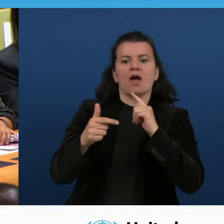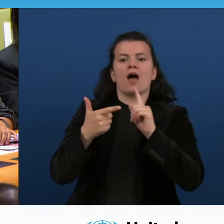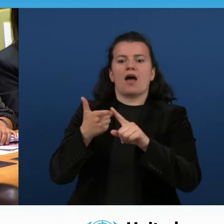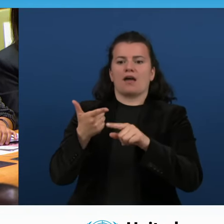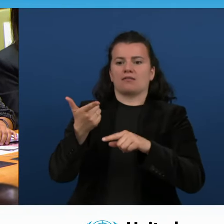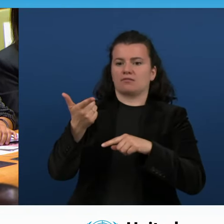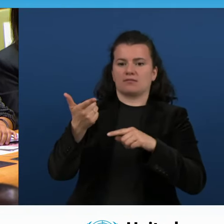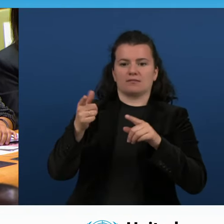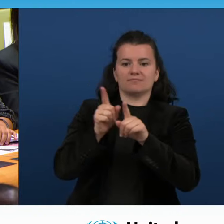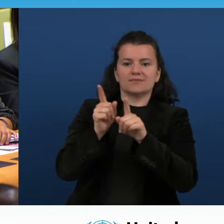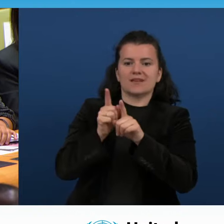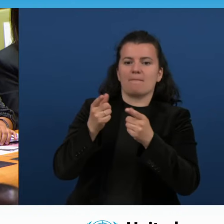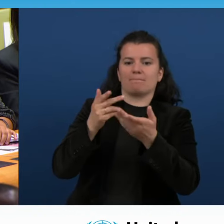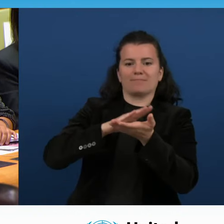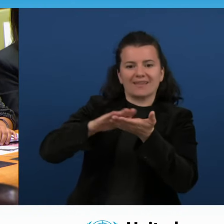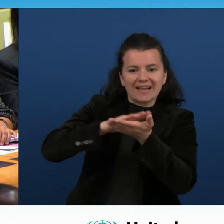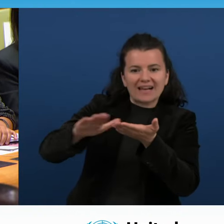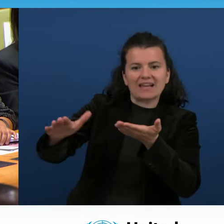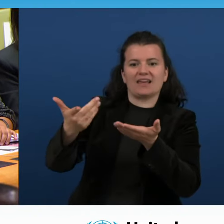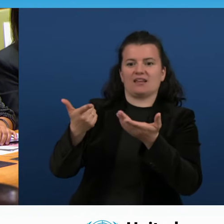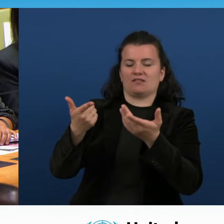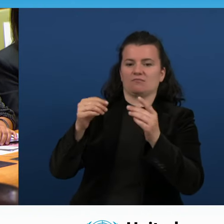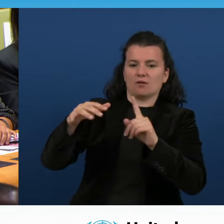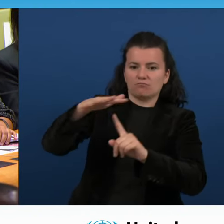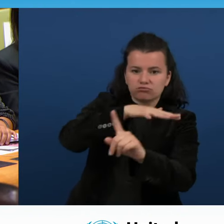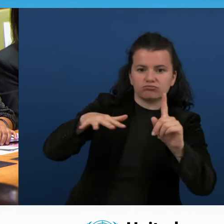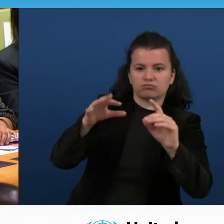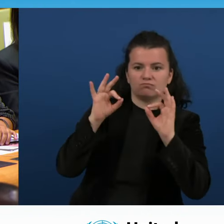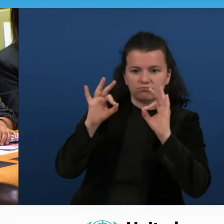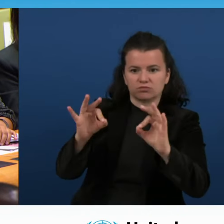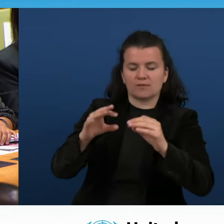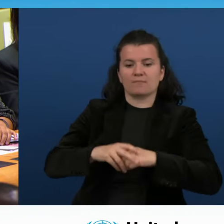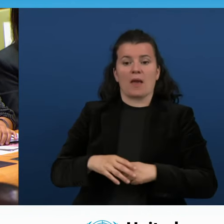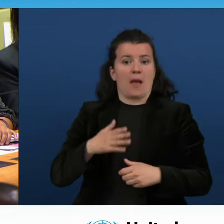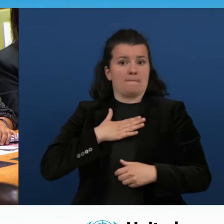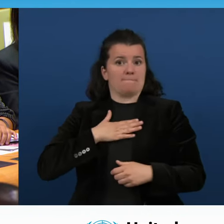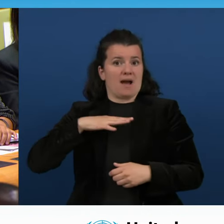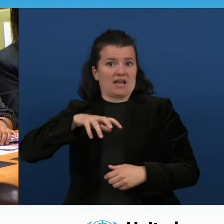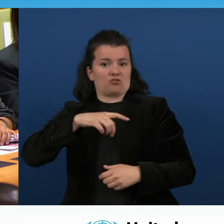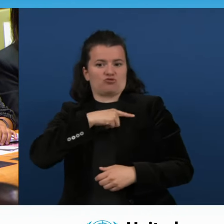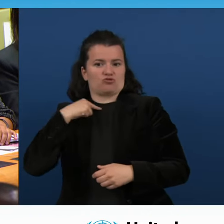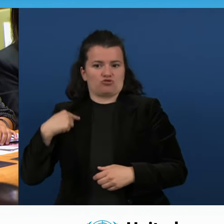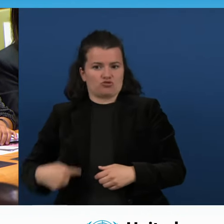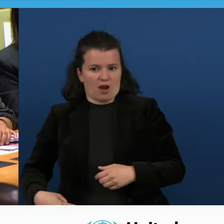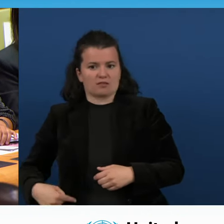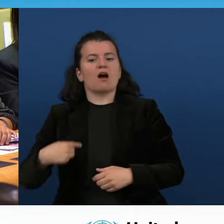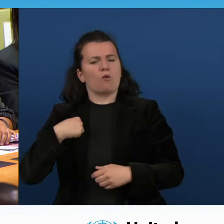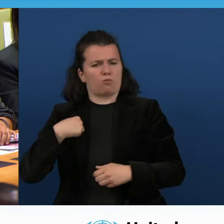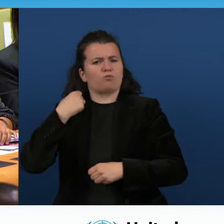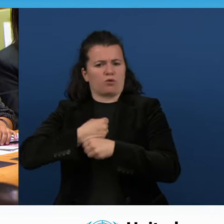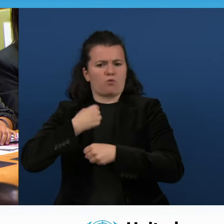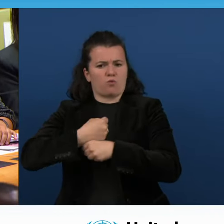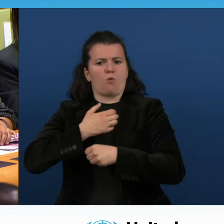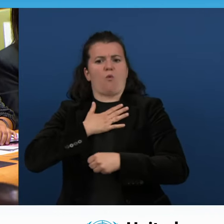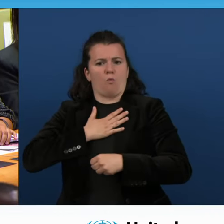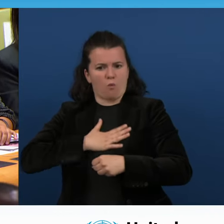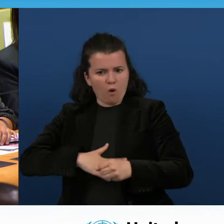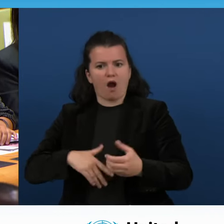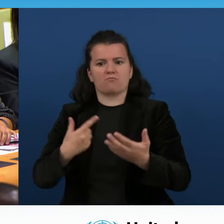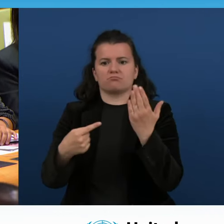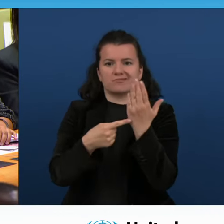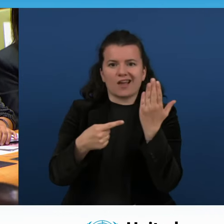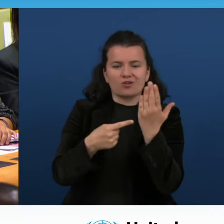leading efforts in technological innovation, technology training and transfer, and volunteering activities to improve